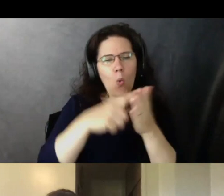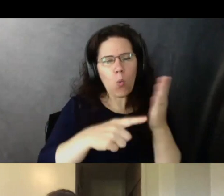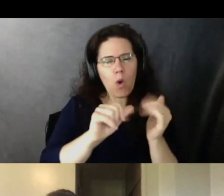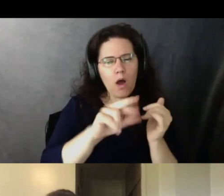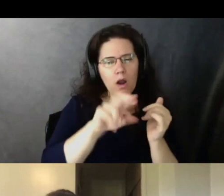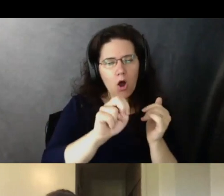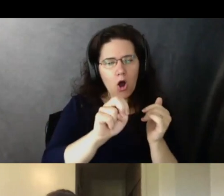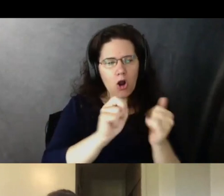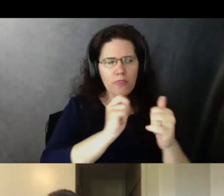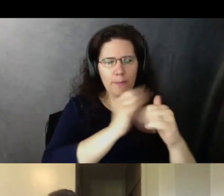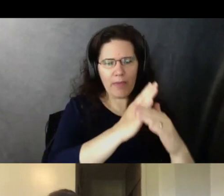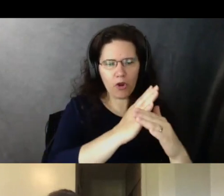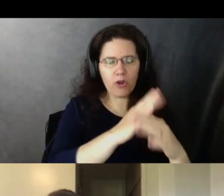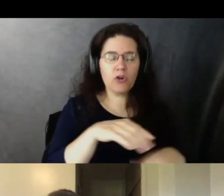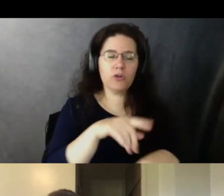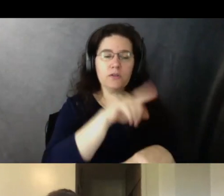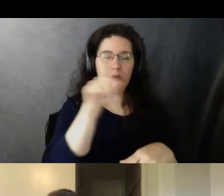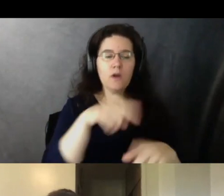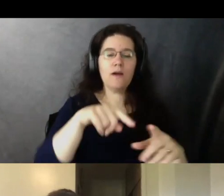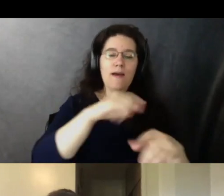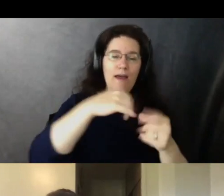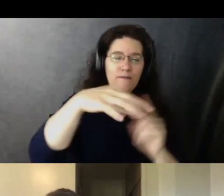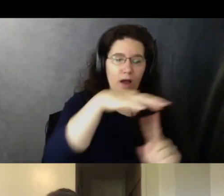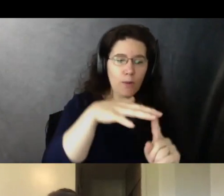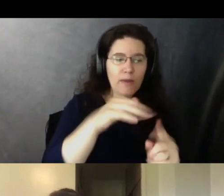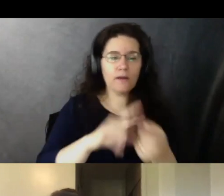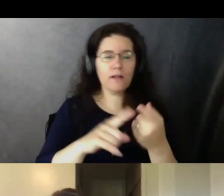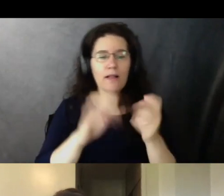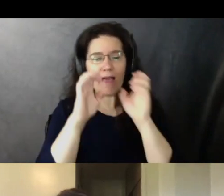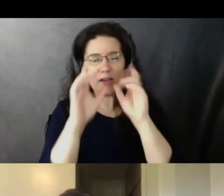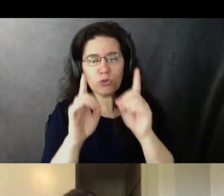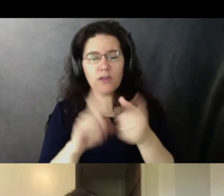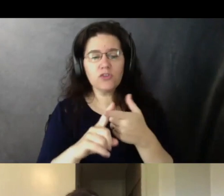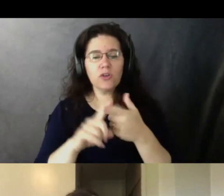barriers, communication, editorial, and organizational barriers.